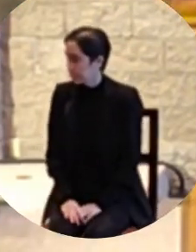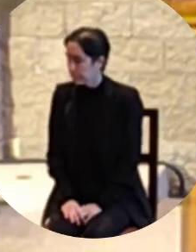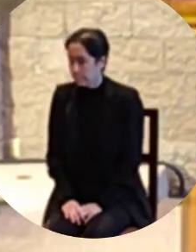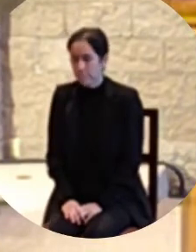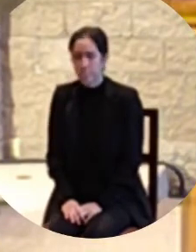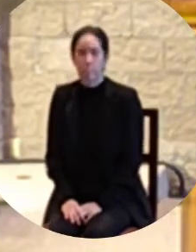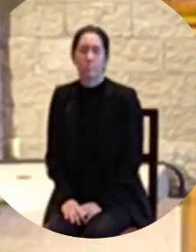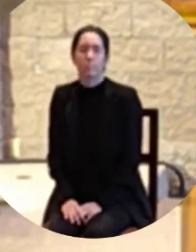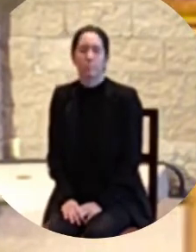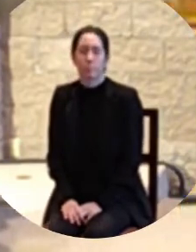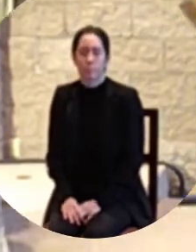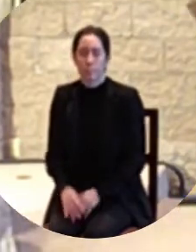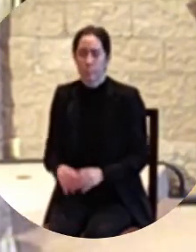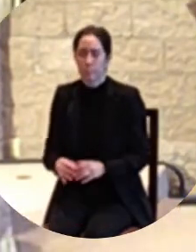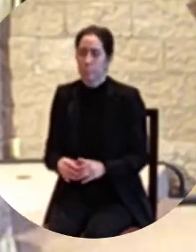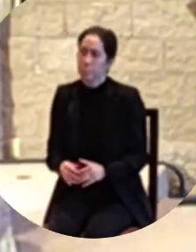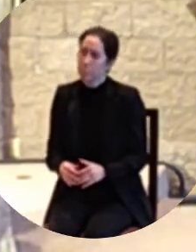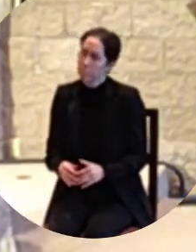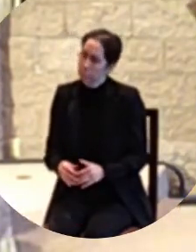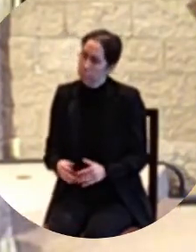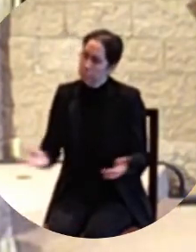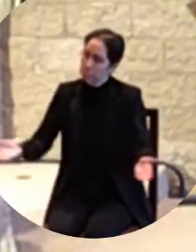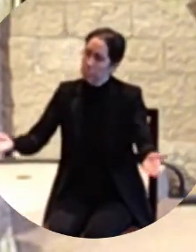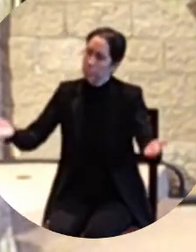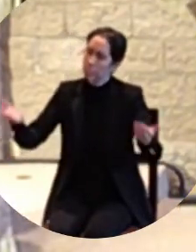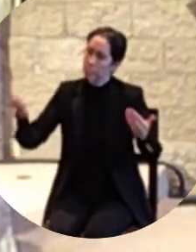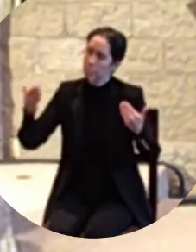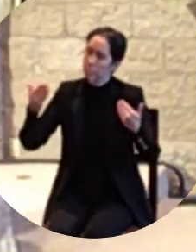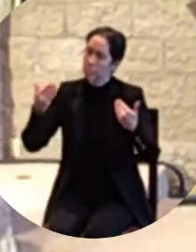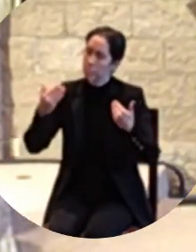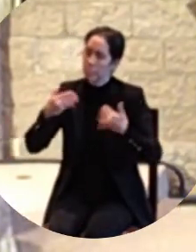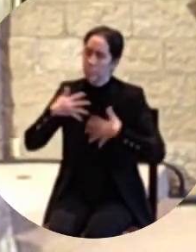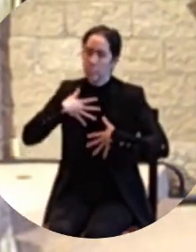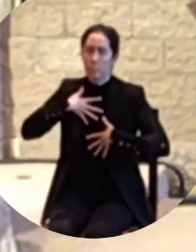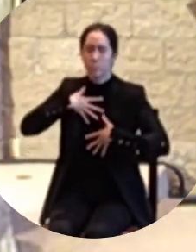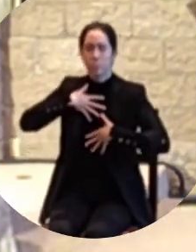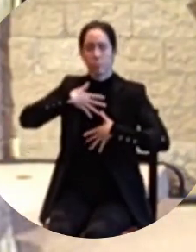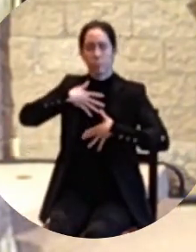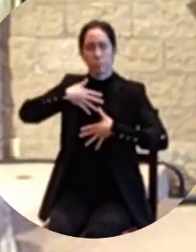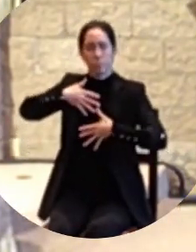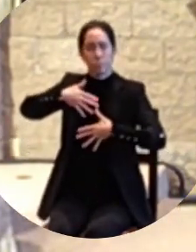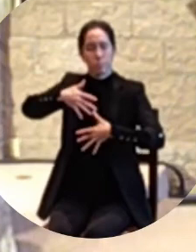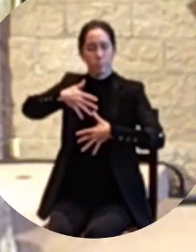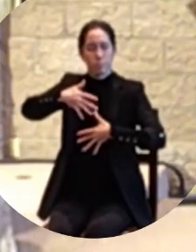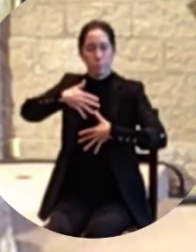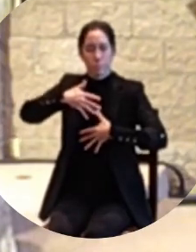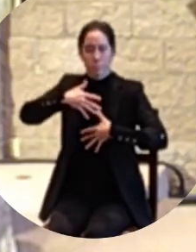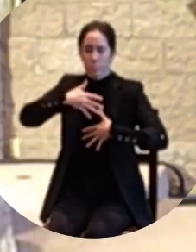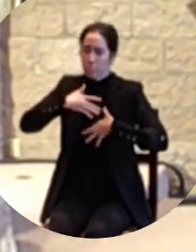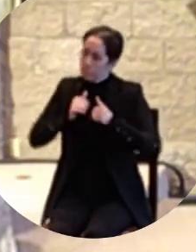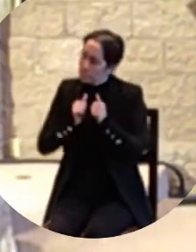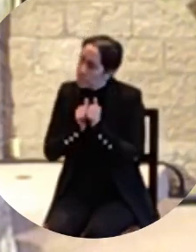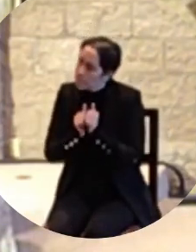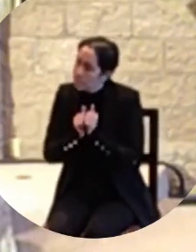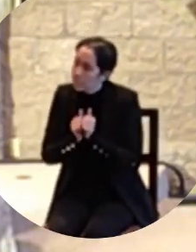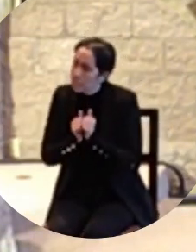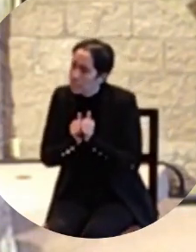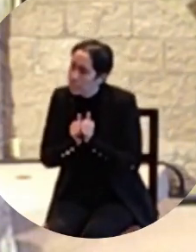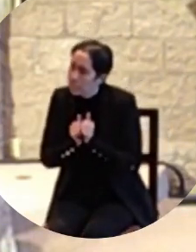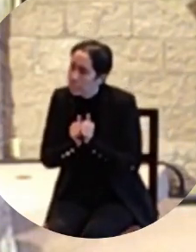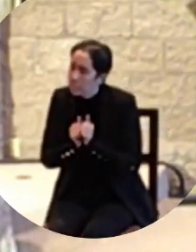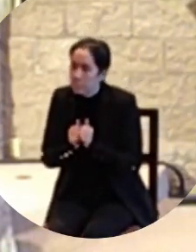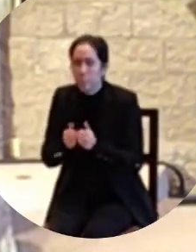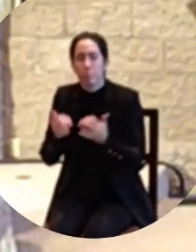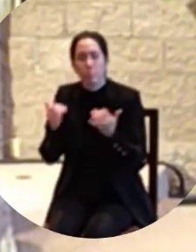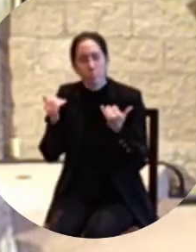Let us take a deep, gentle breath as we come together for a few moments of